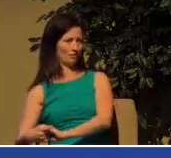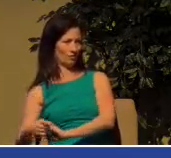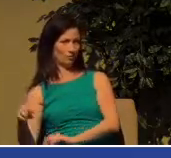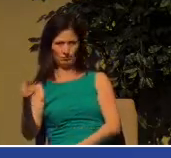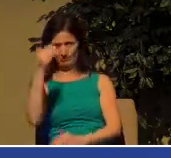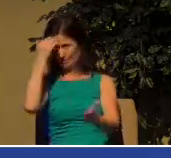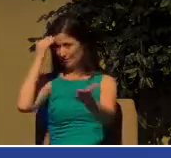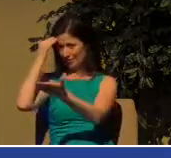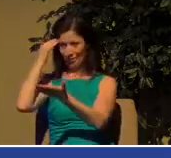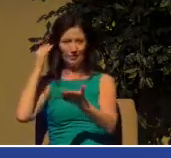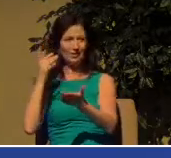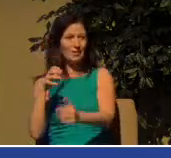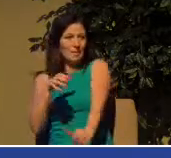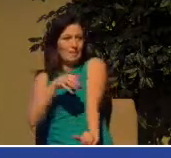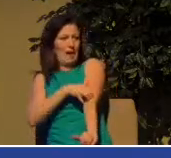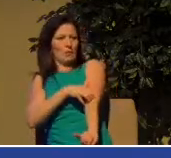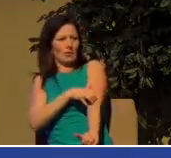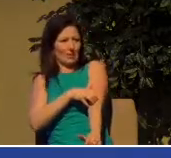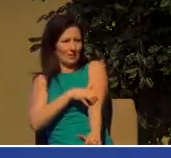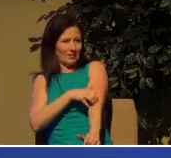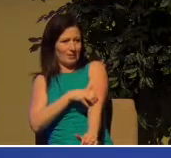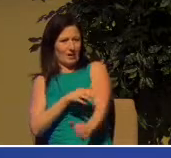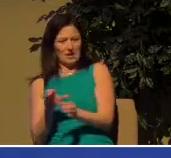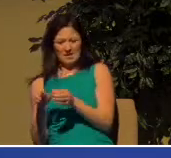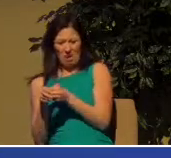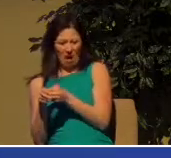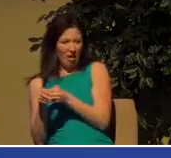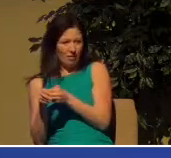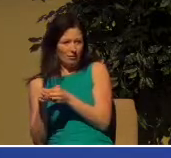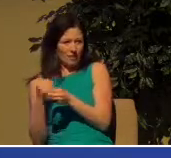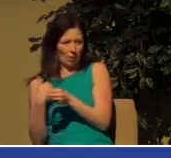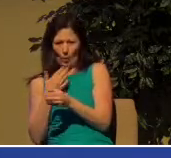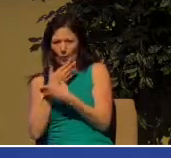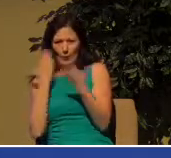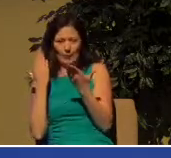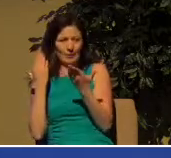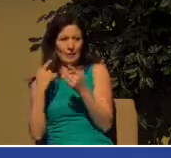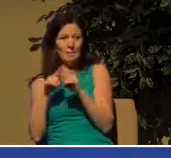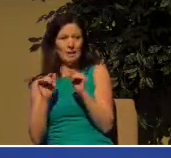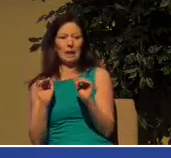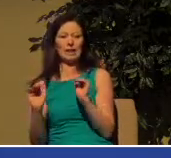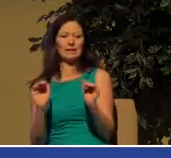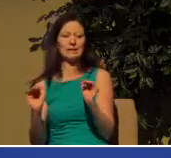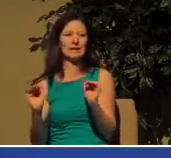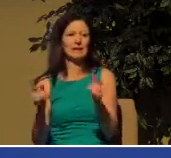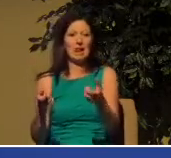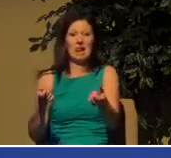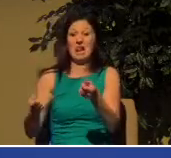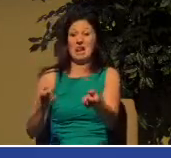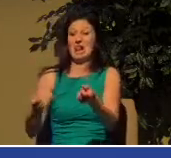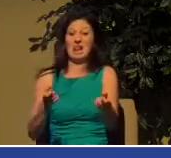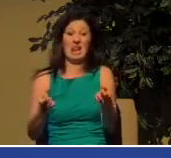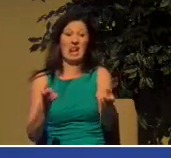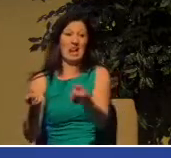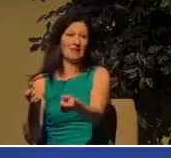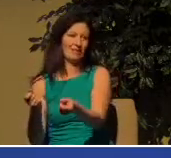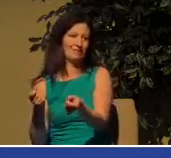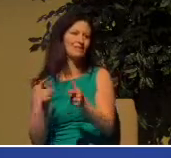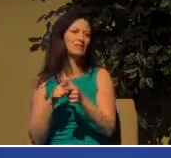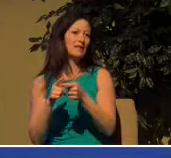they wouldn't have had that power if there wasn't something in the crowd itself that